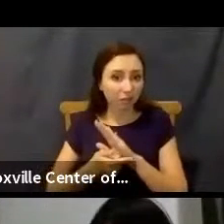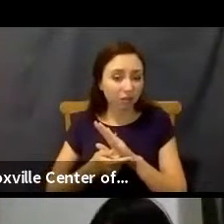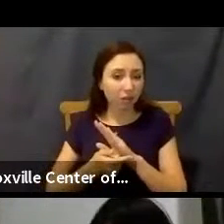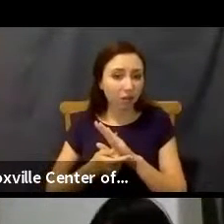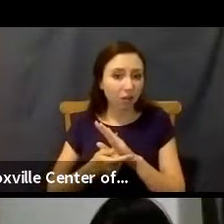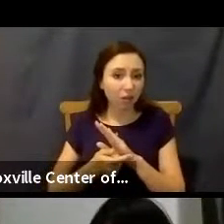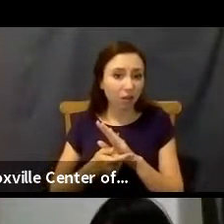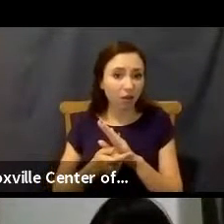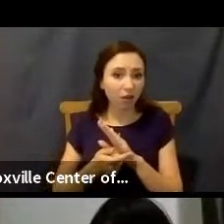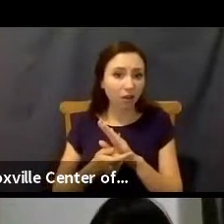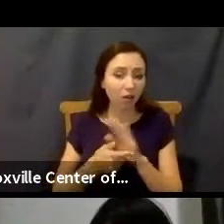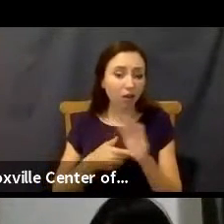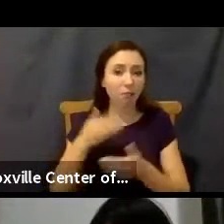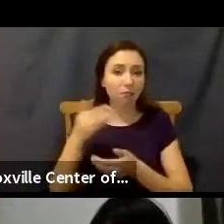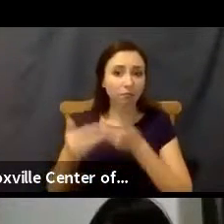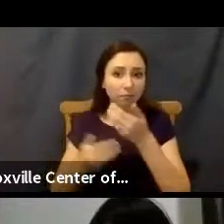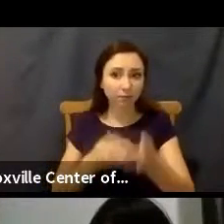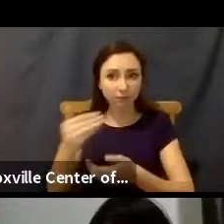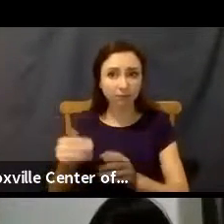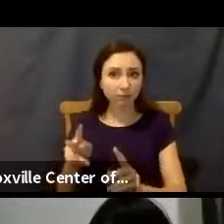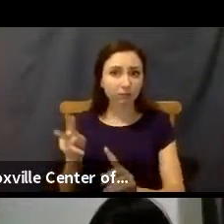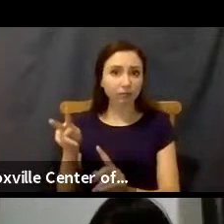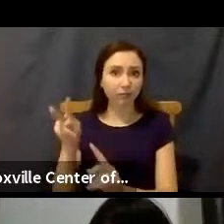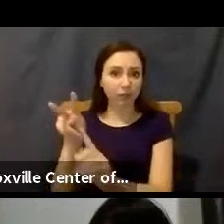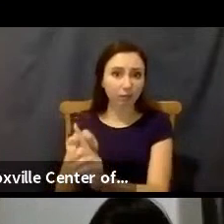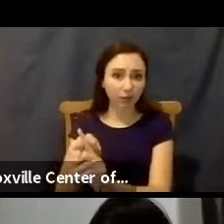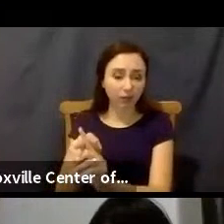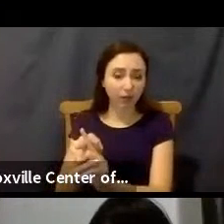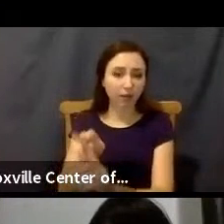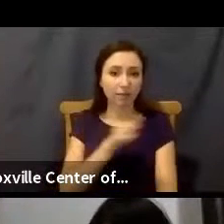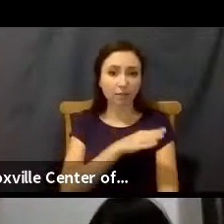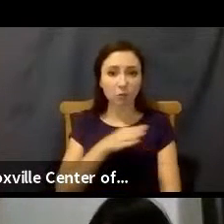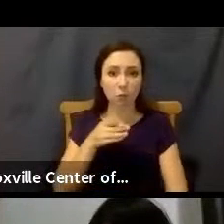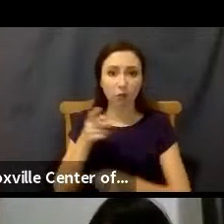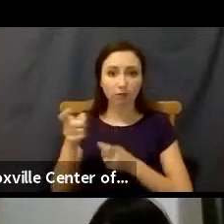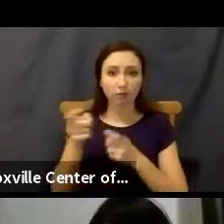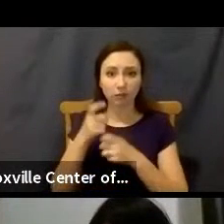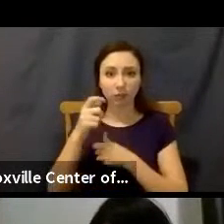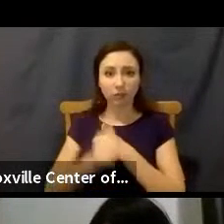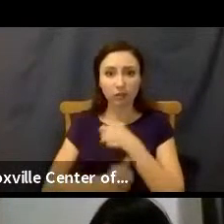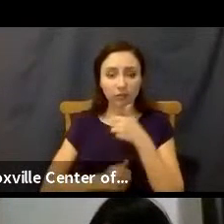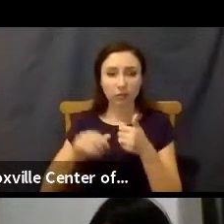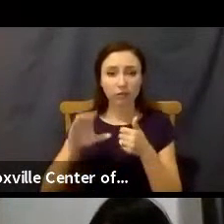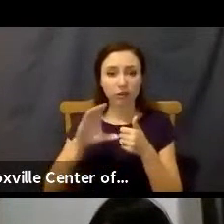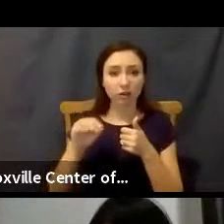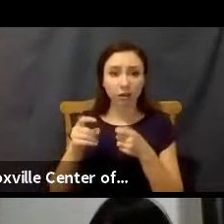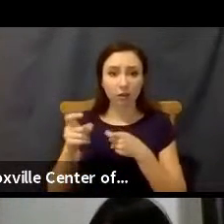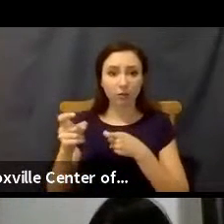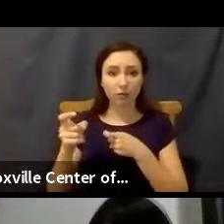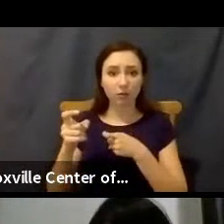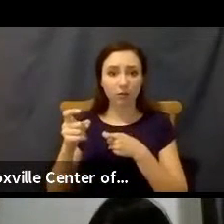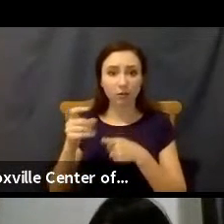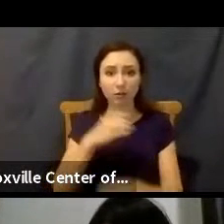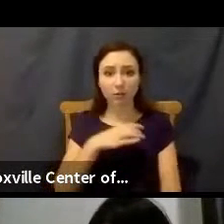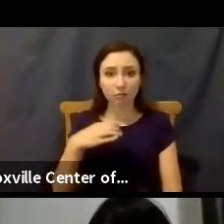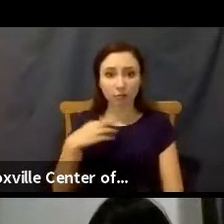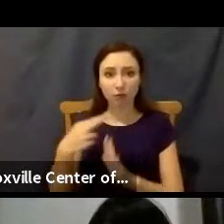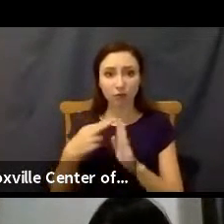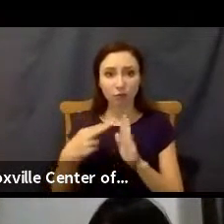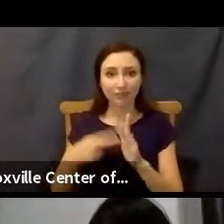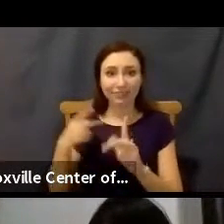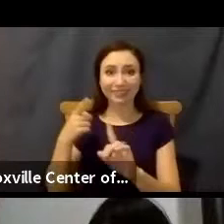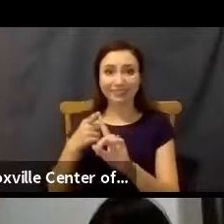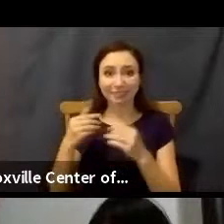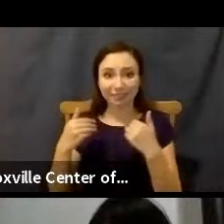the procedural aspects apply, this board was governed under the county commission's rules until it had its own rules. At that point,